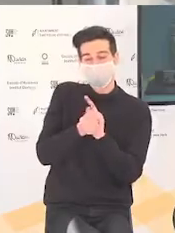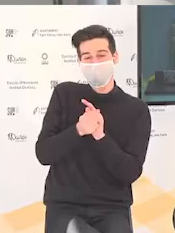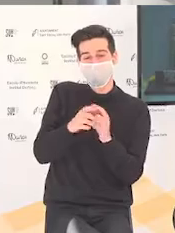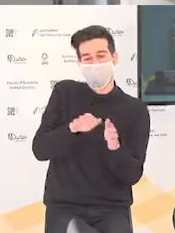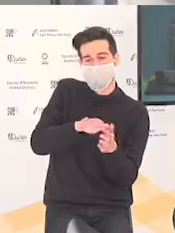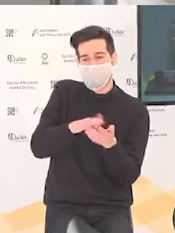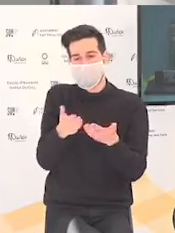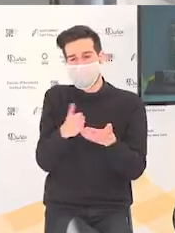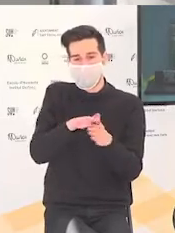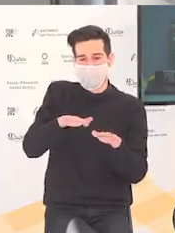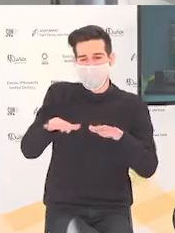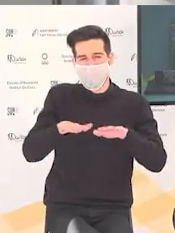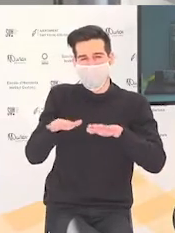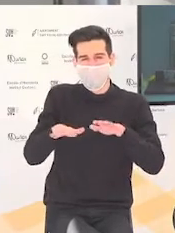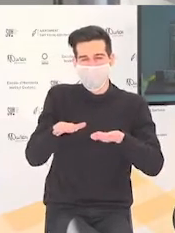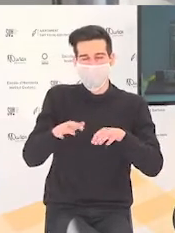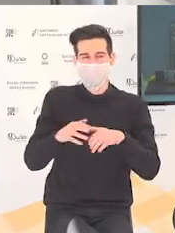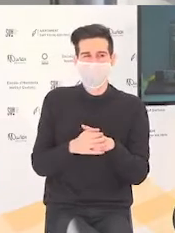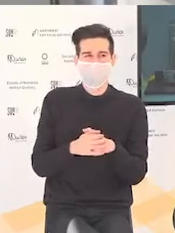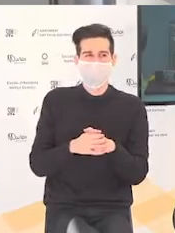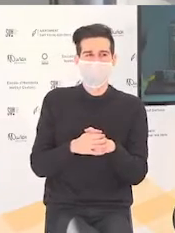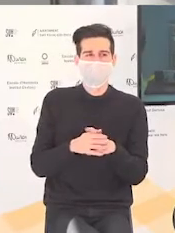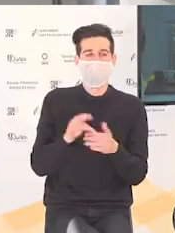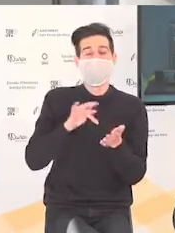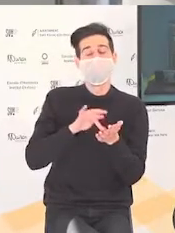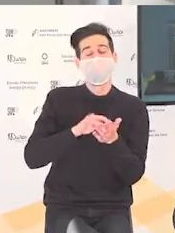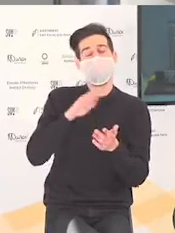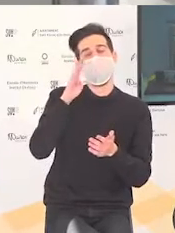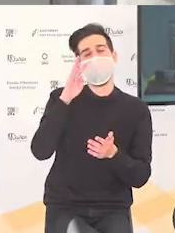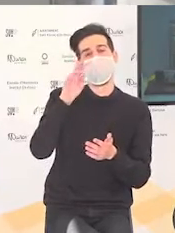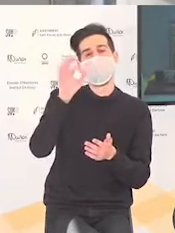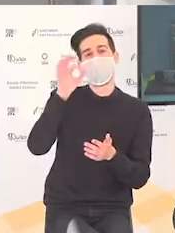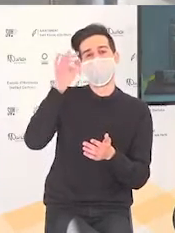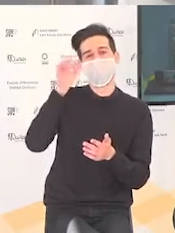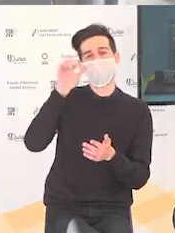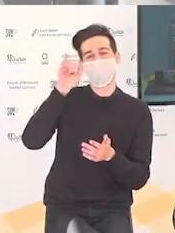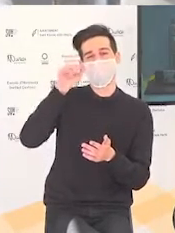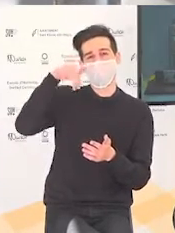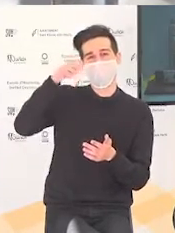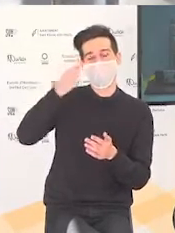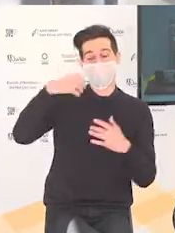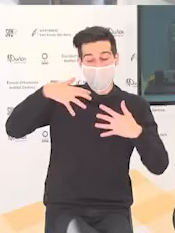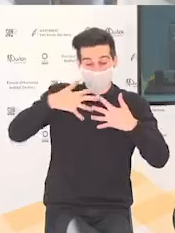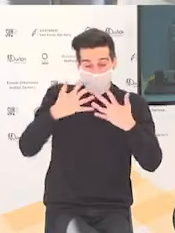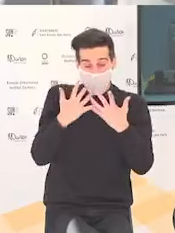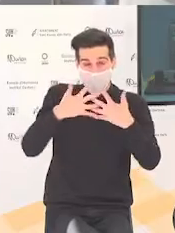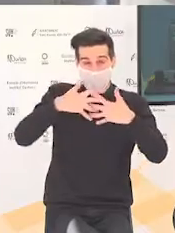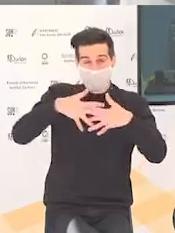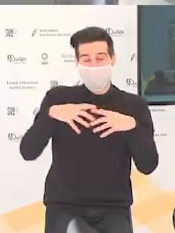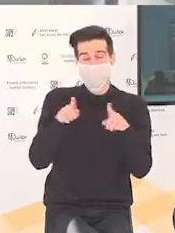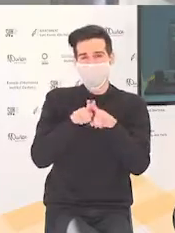like an egg white does. Y las proteínas, sin embargo, no coagulan del mismo modo que la clara del huevo.